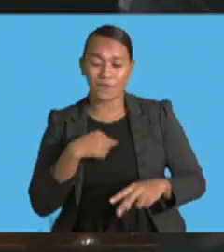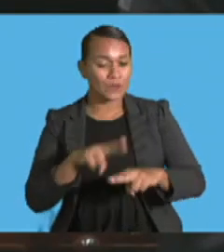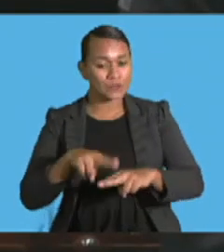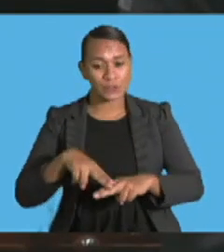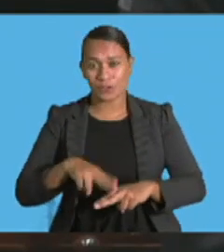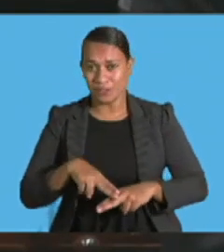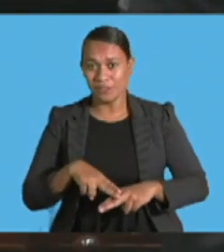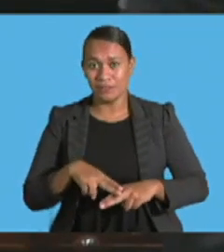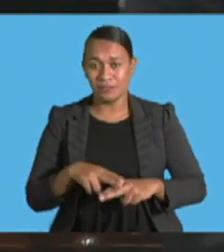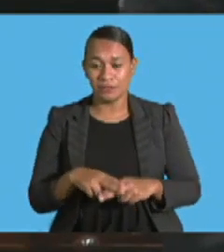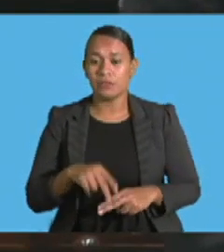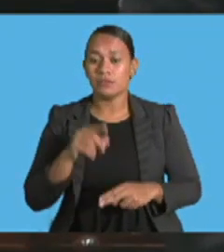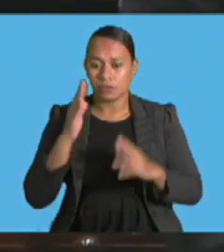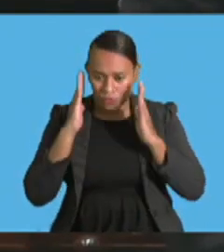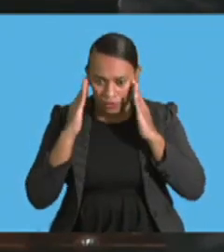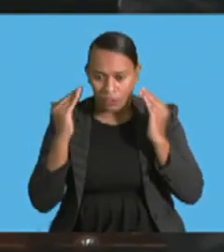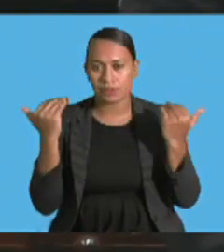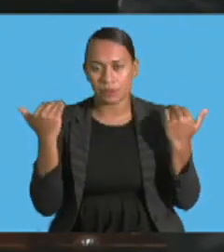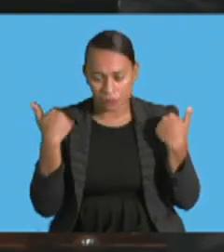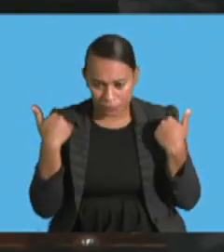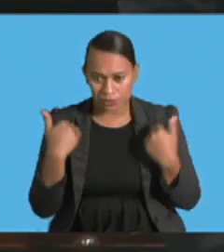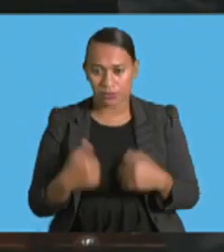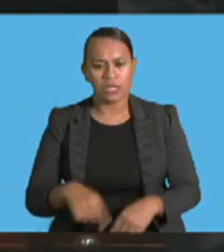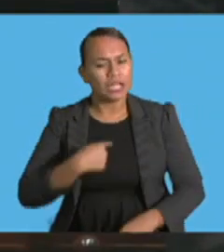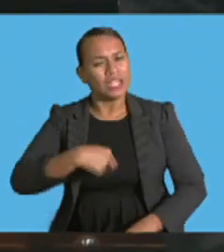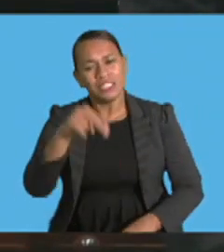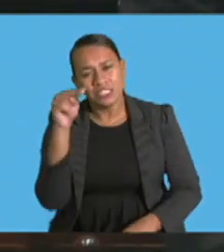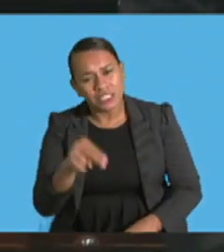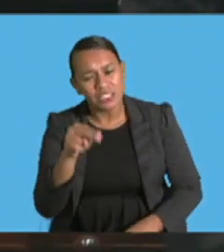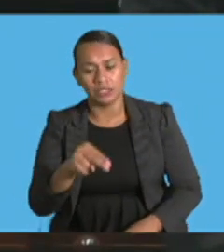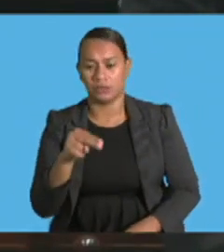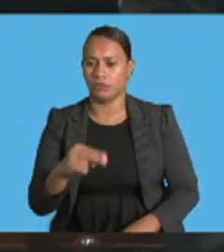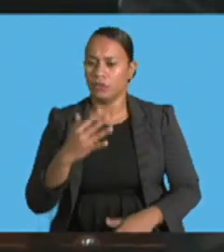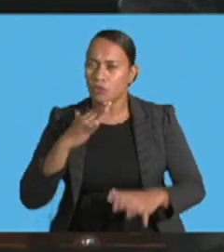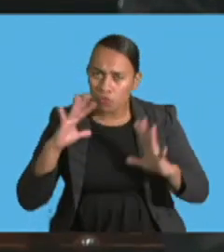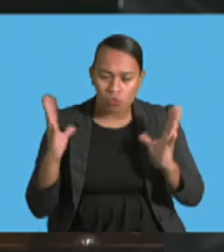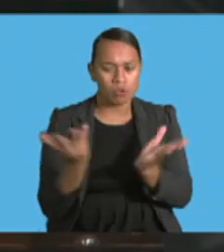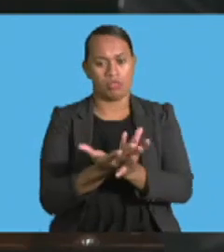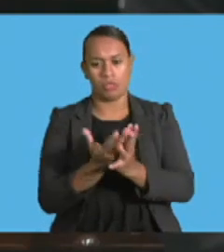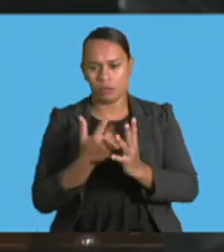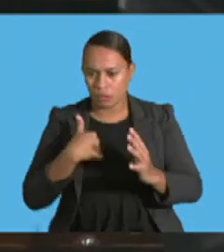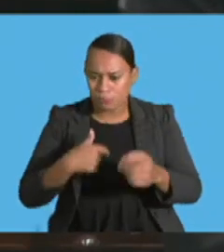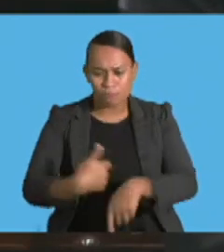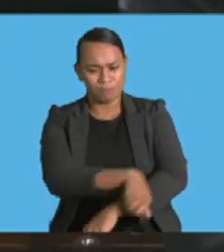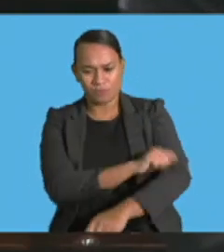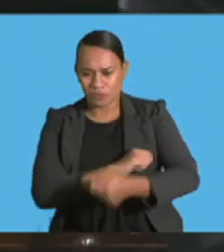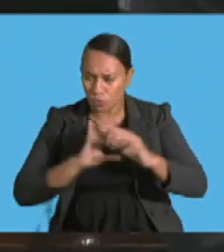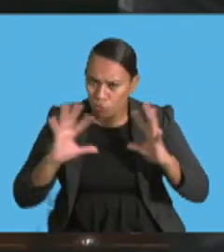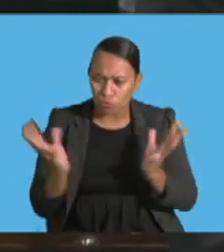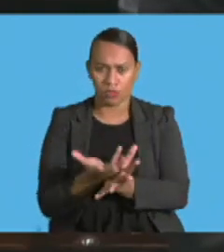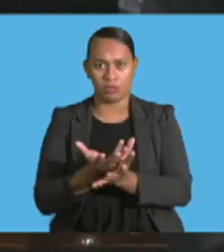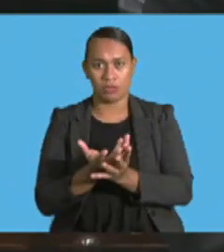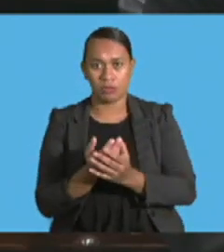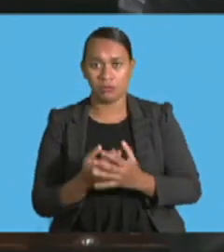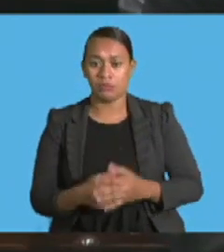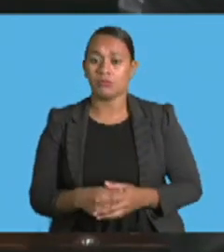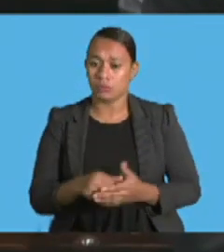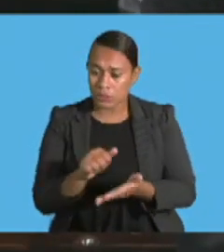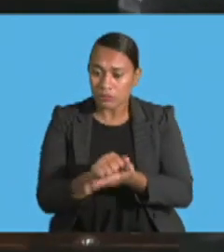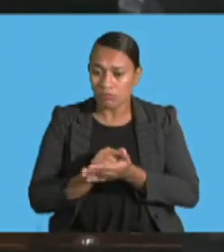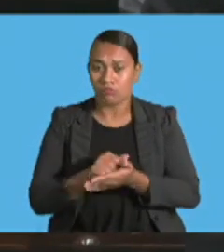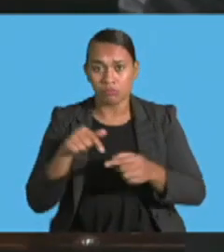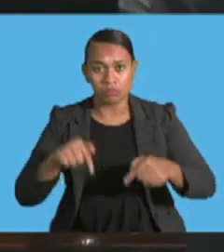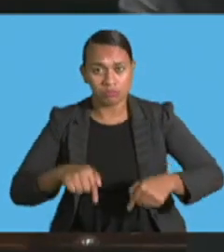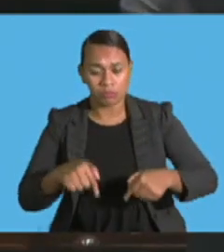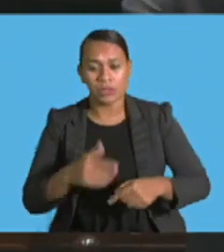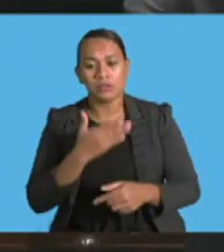The Speaker said, we need a collective effort. We need to do this together. The Speaker say, Honourable Prime Minister, Honourable